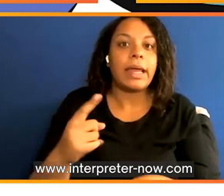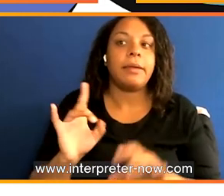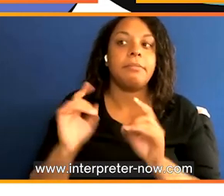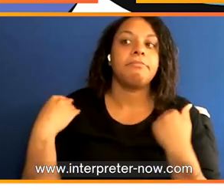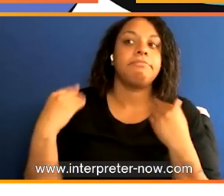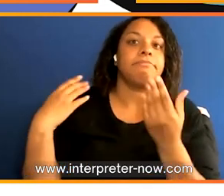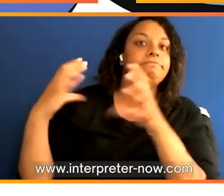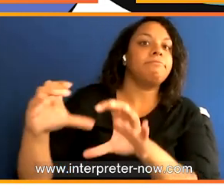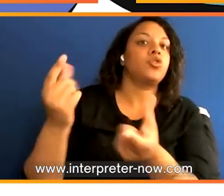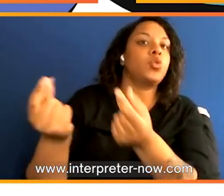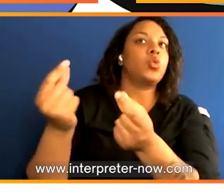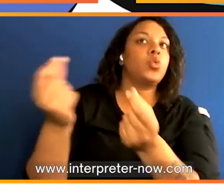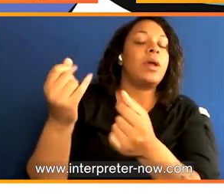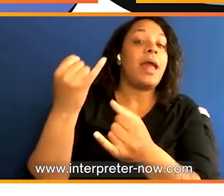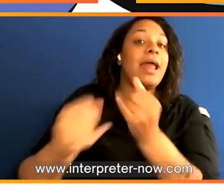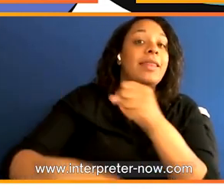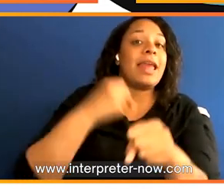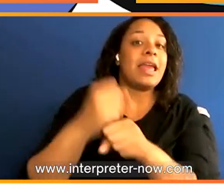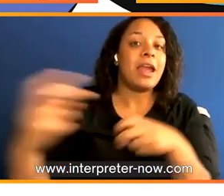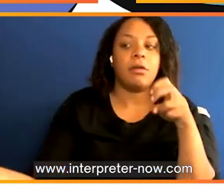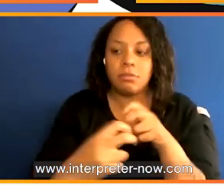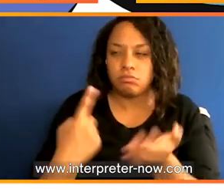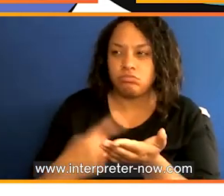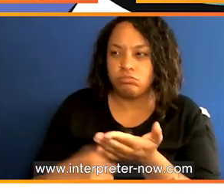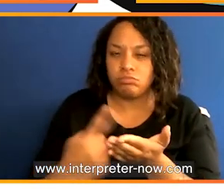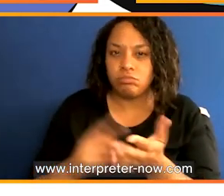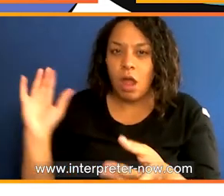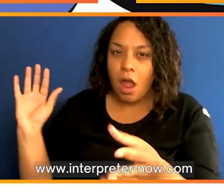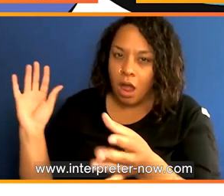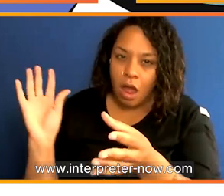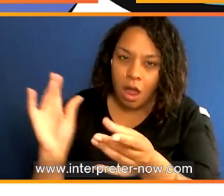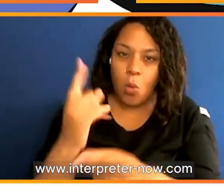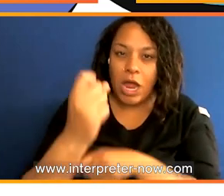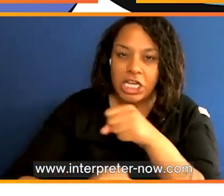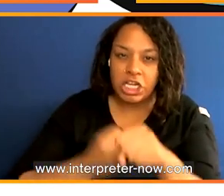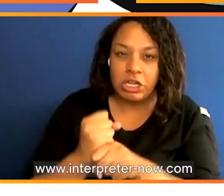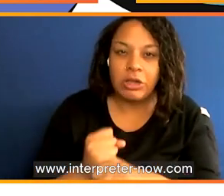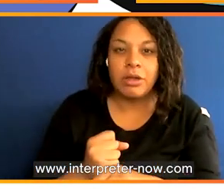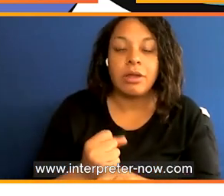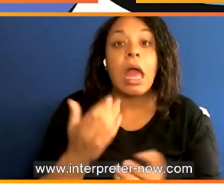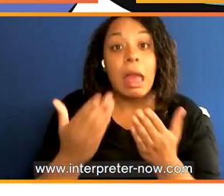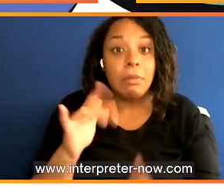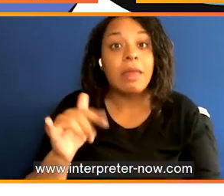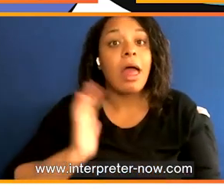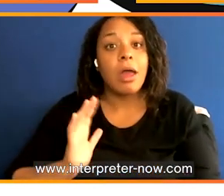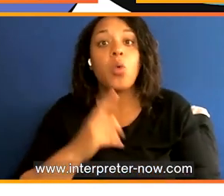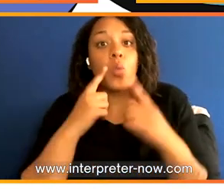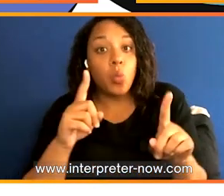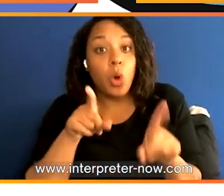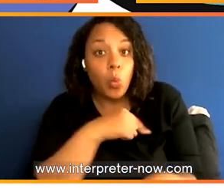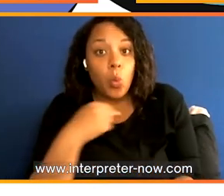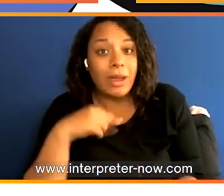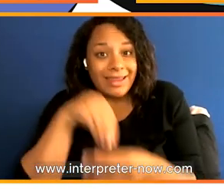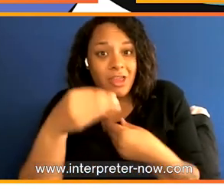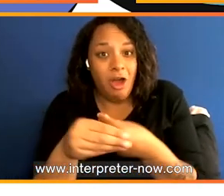way, check in. So it's not like, hey, I'm going to just let you go and do that. And then at the end of the year, we're going to have a conversation about how you